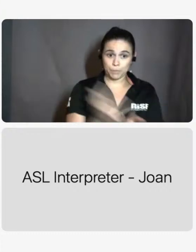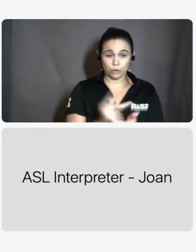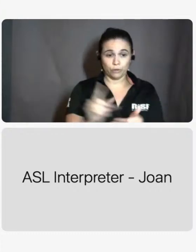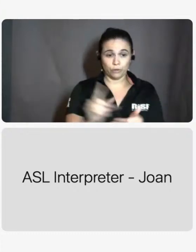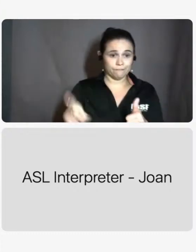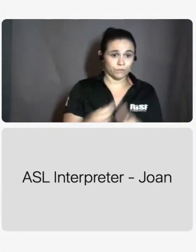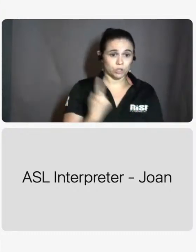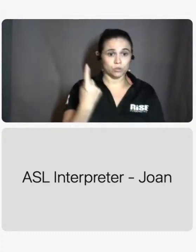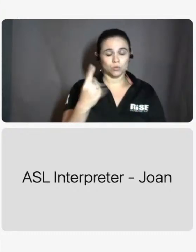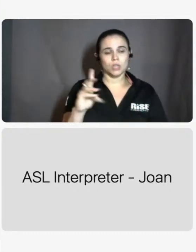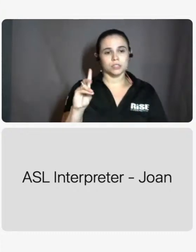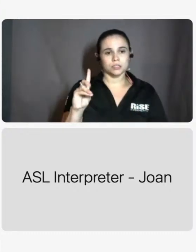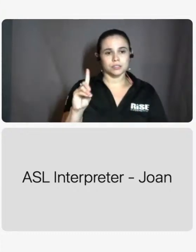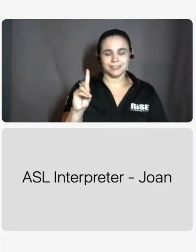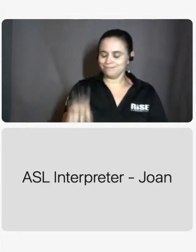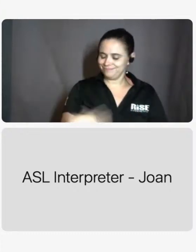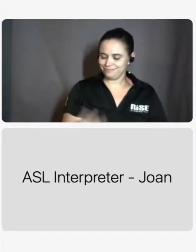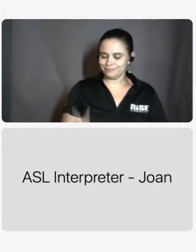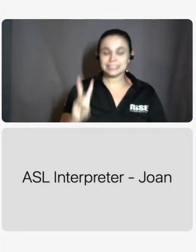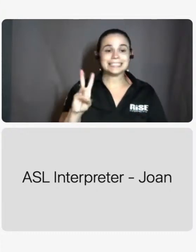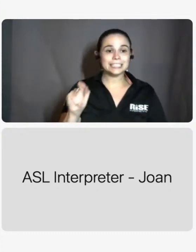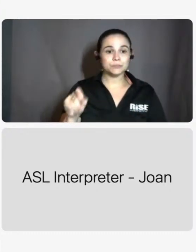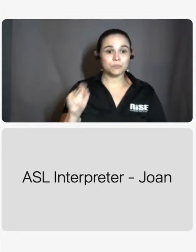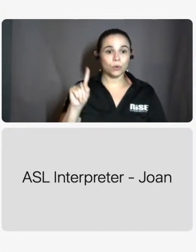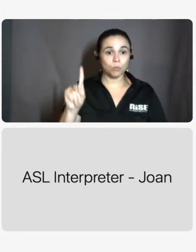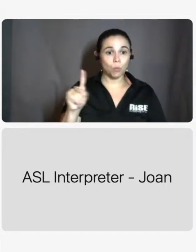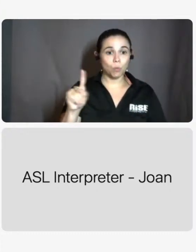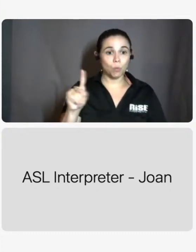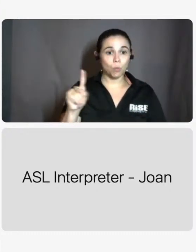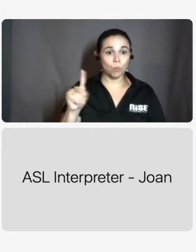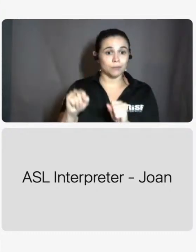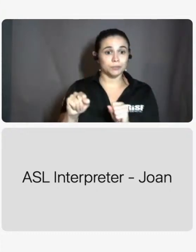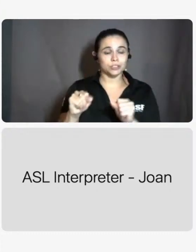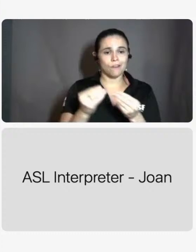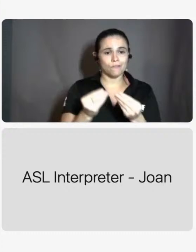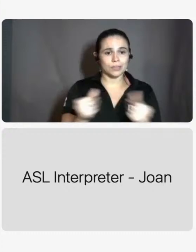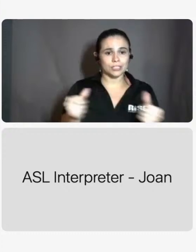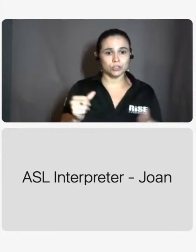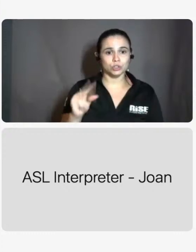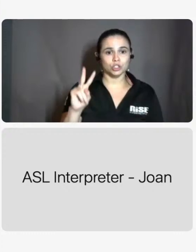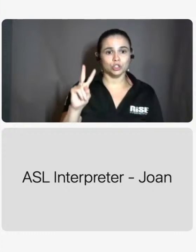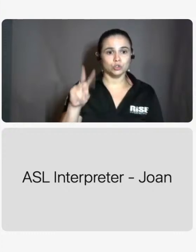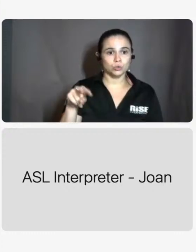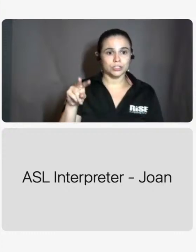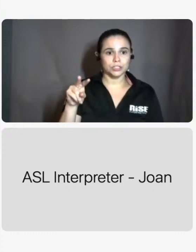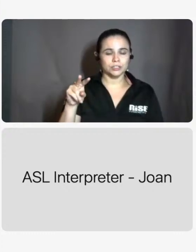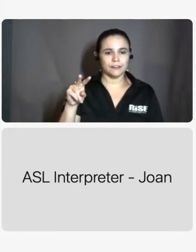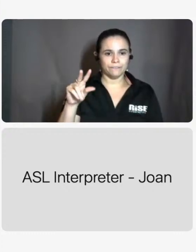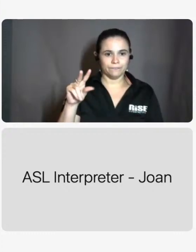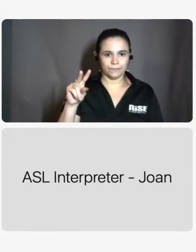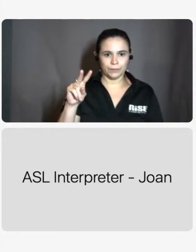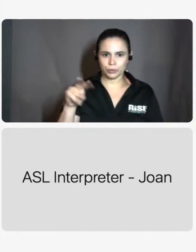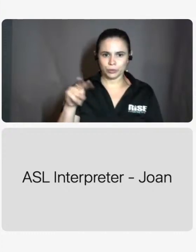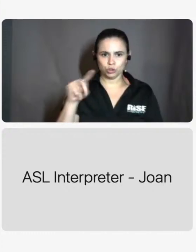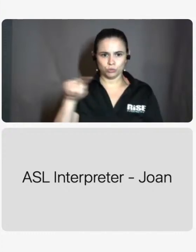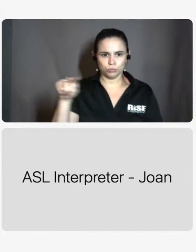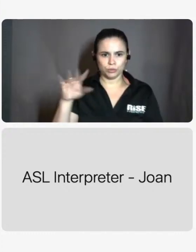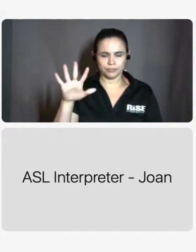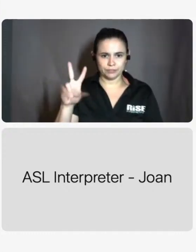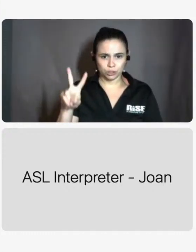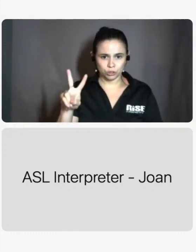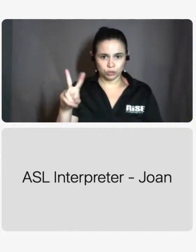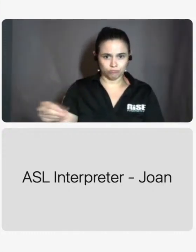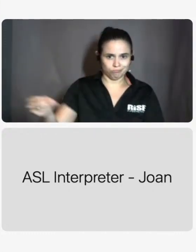of resolution number 2052, intent to exchange district real property with Howard Industry Partners, LLC,